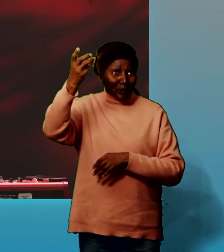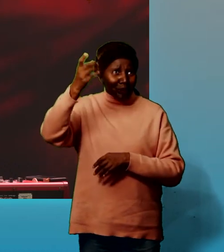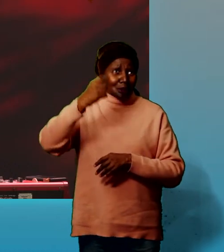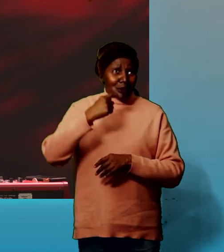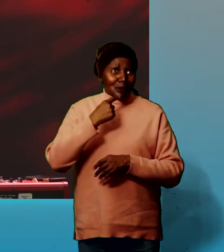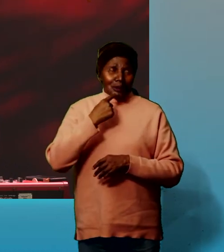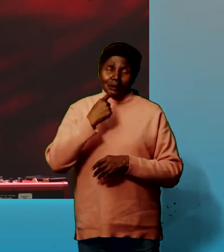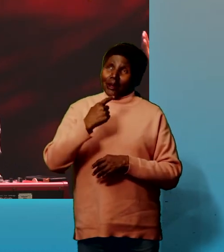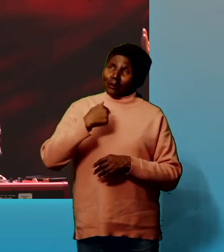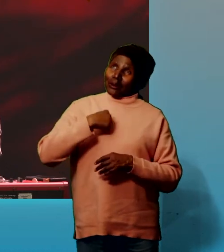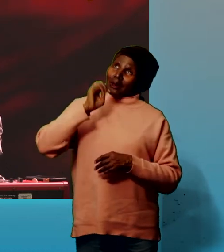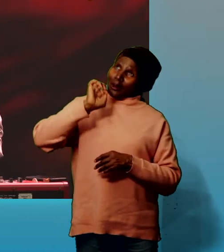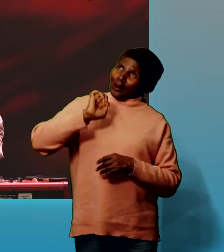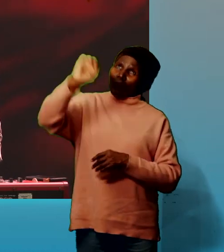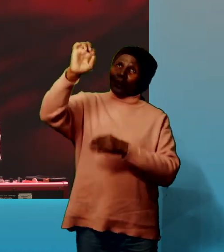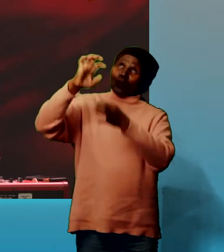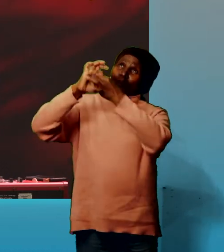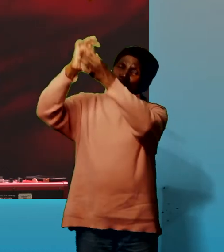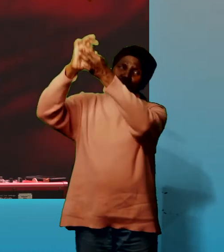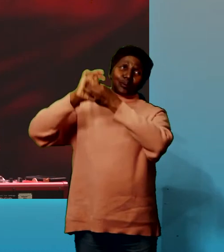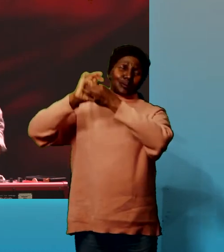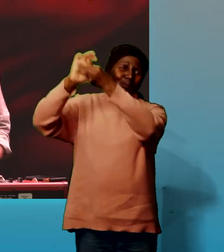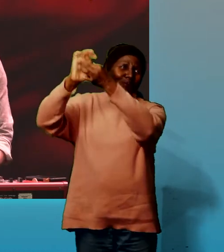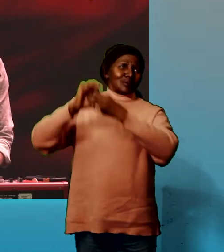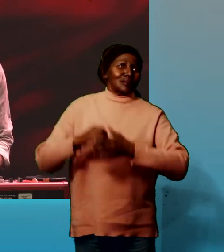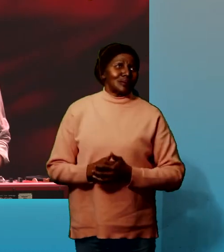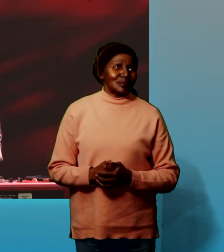me his own.